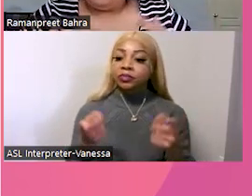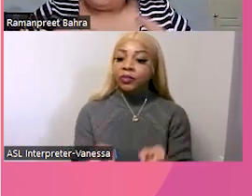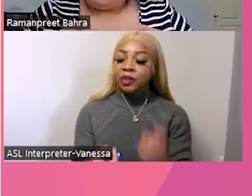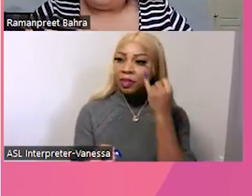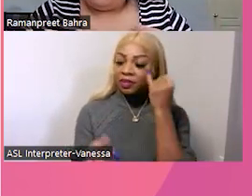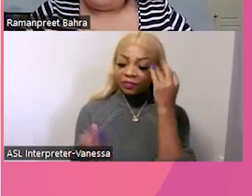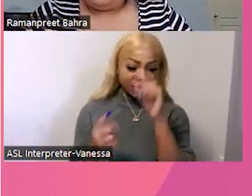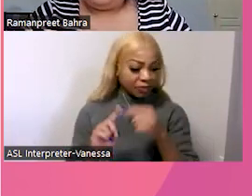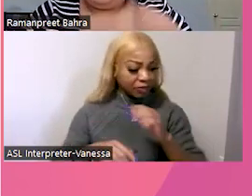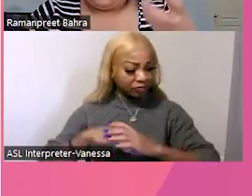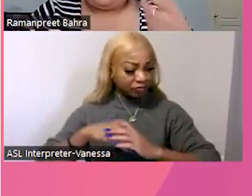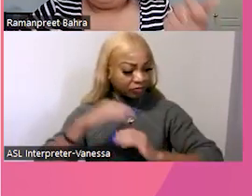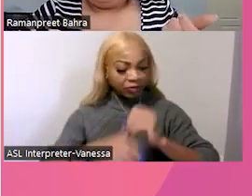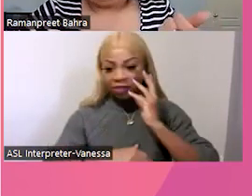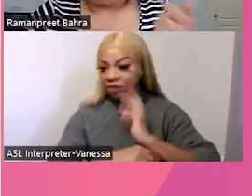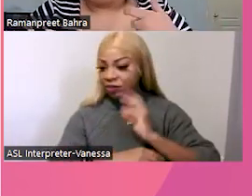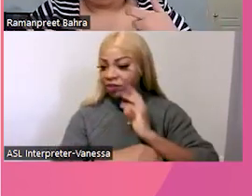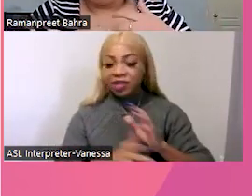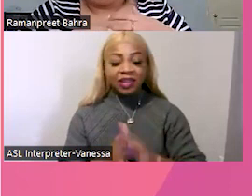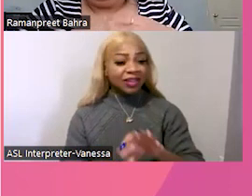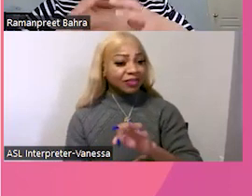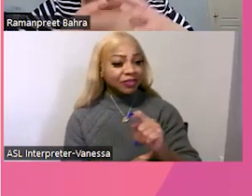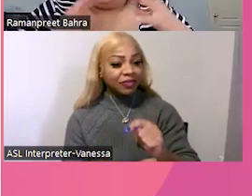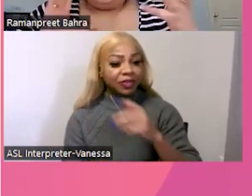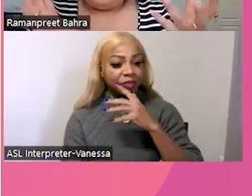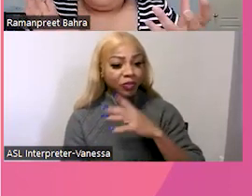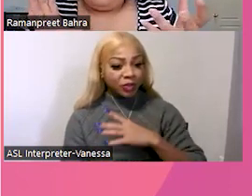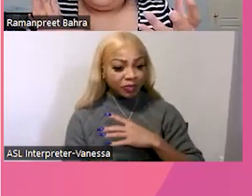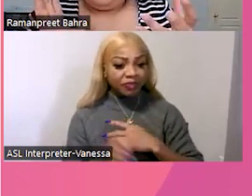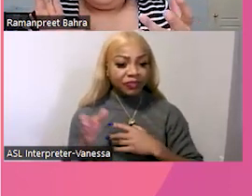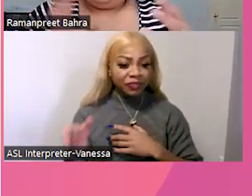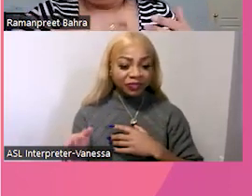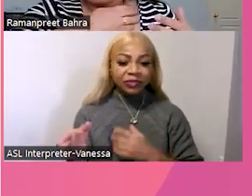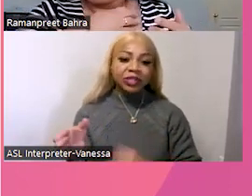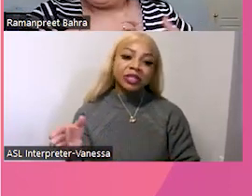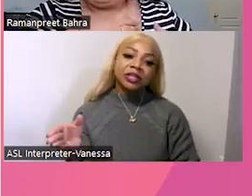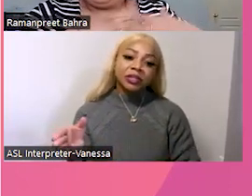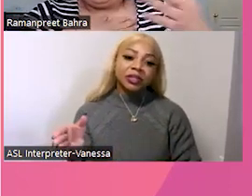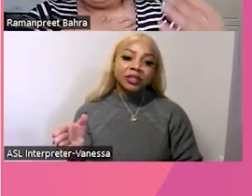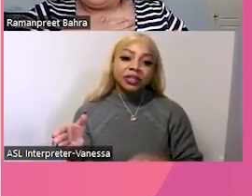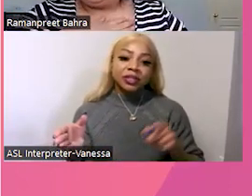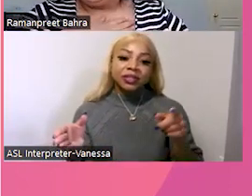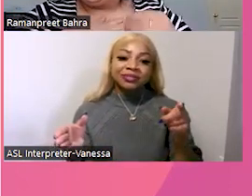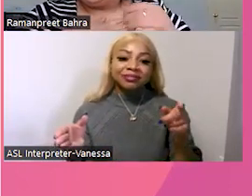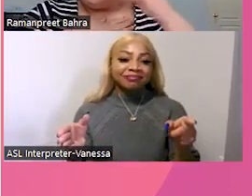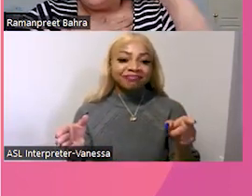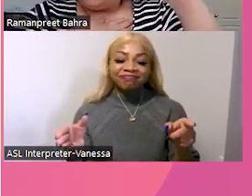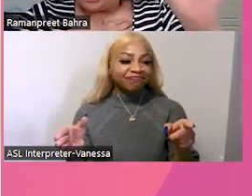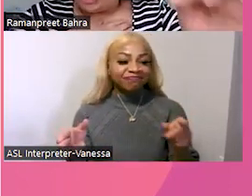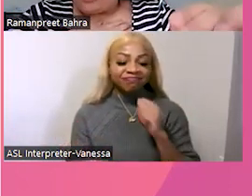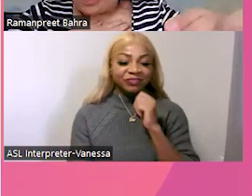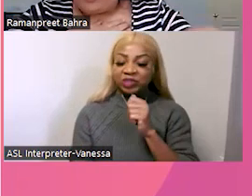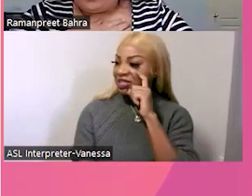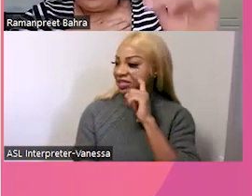the intersectional experiences, fat women are then, in these narratives positioned as unsexy, and I'm going to use the